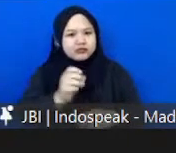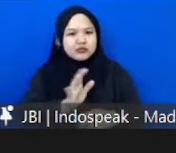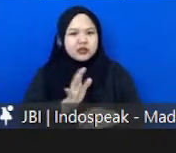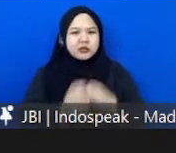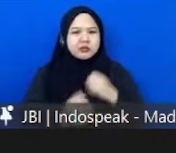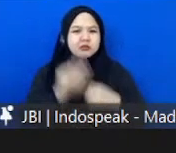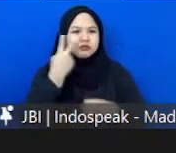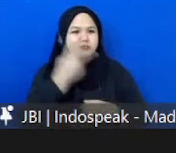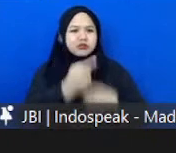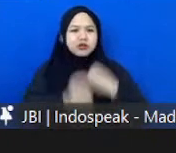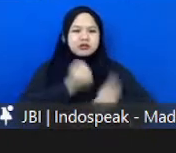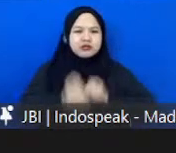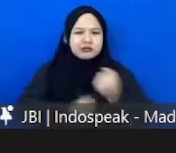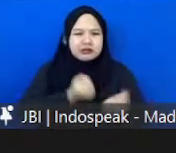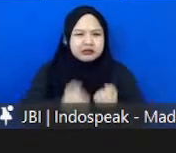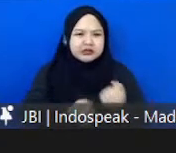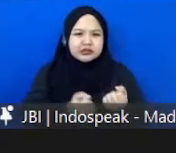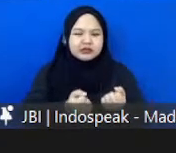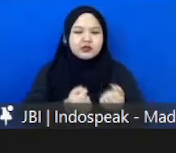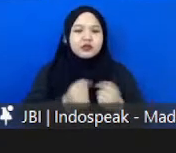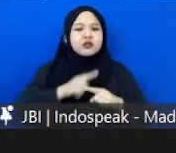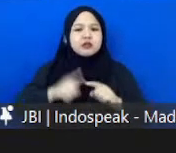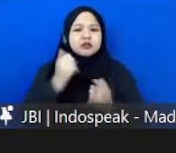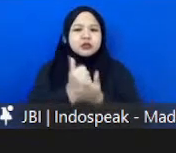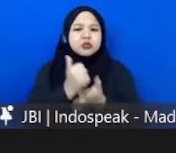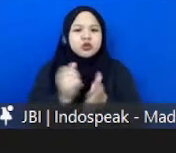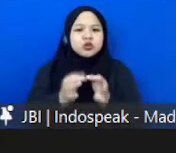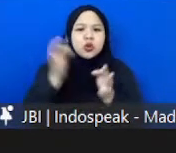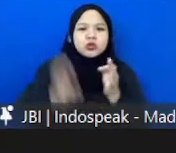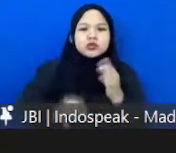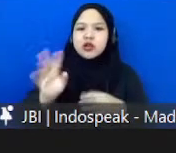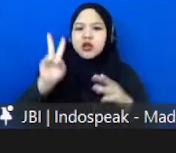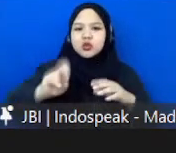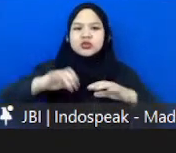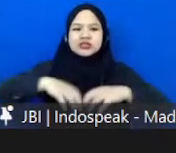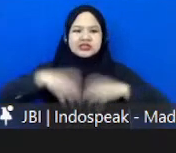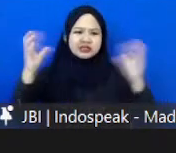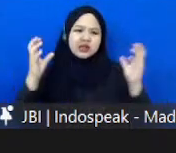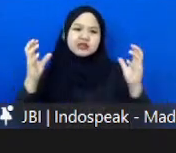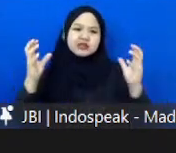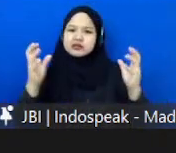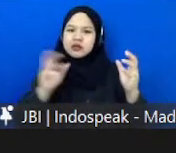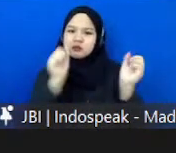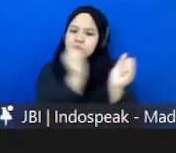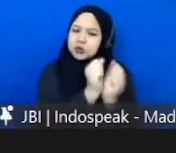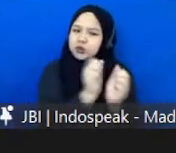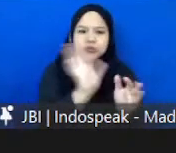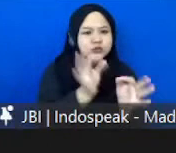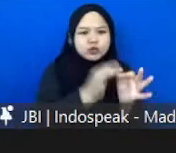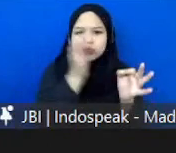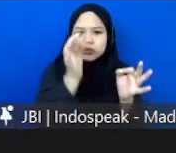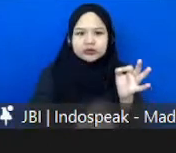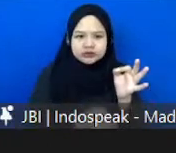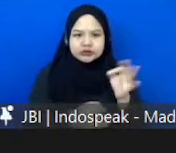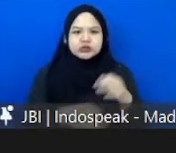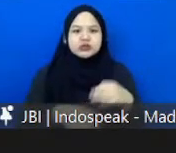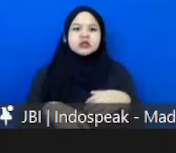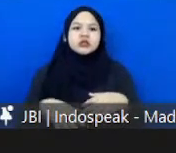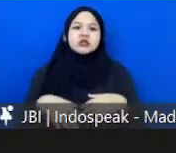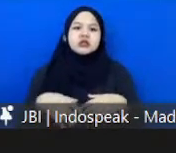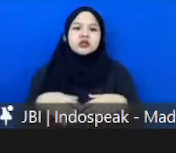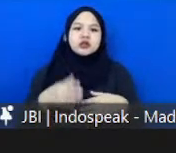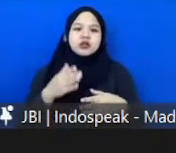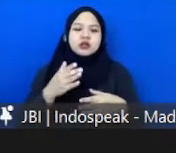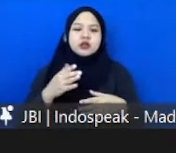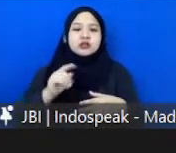been incarcerated, such as in pasung, and care seeking was done to local healers. When their condition was prolonged and intractable through